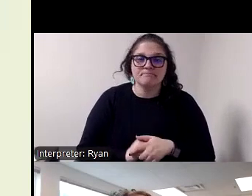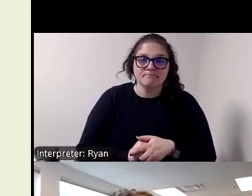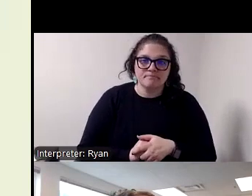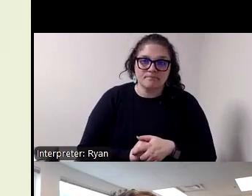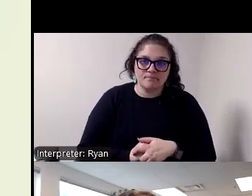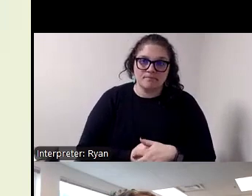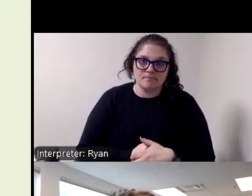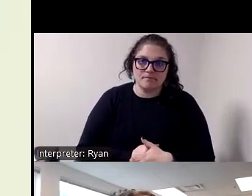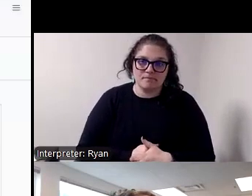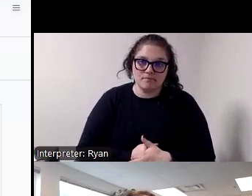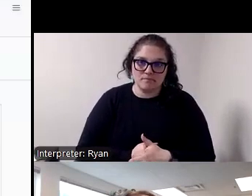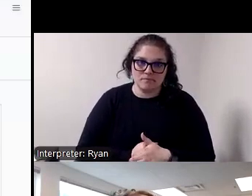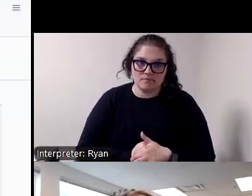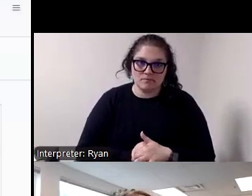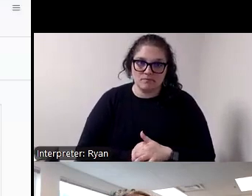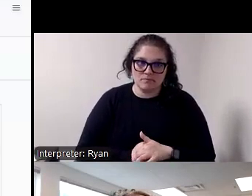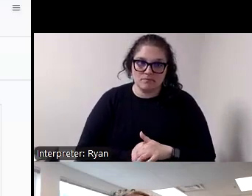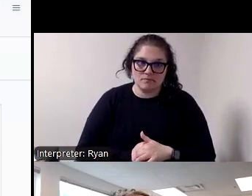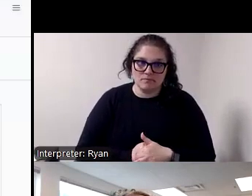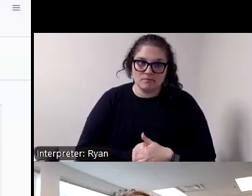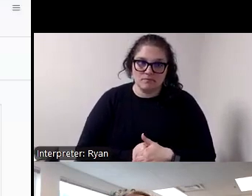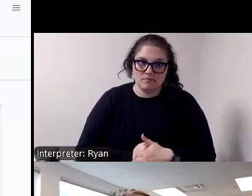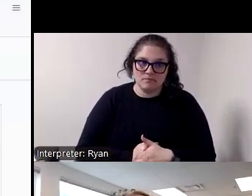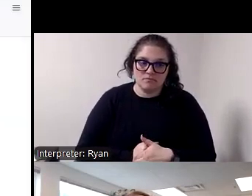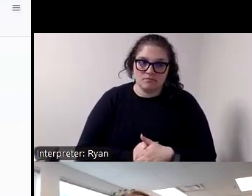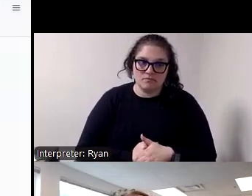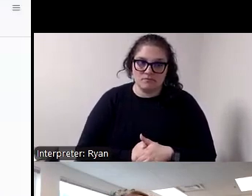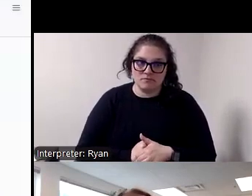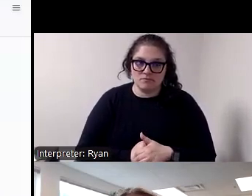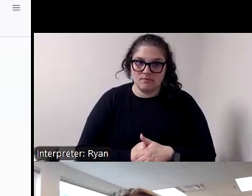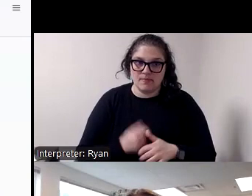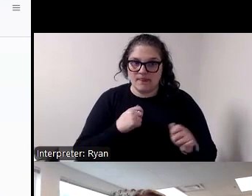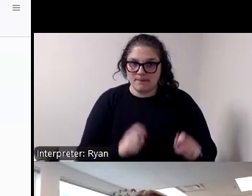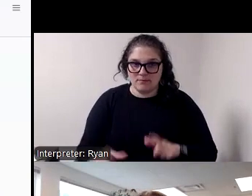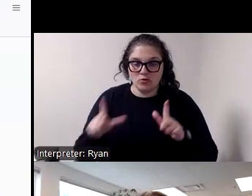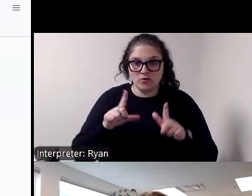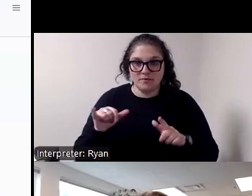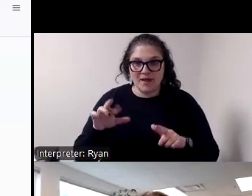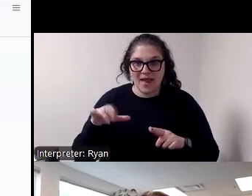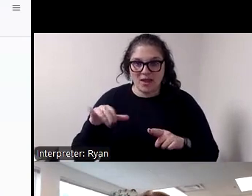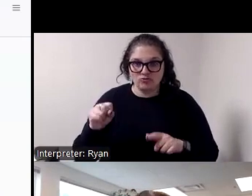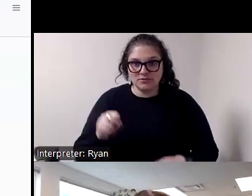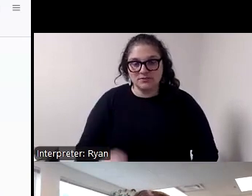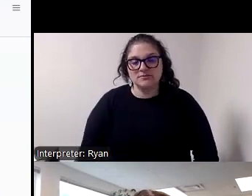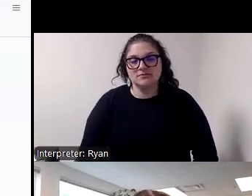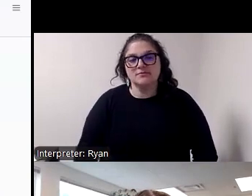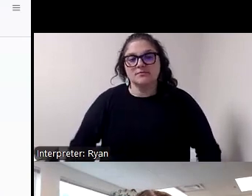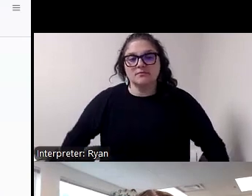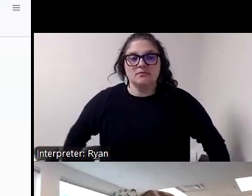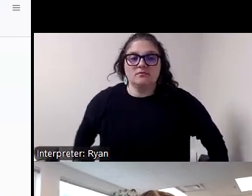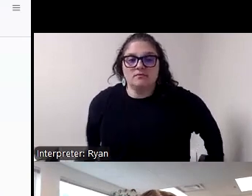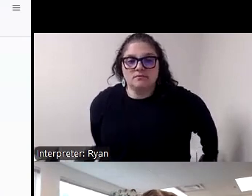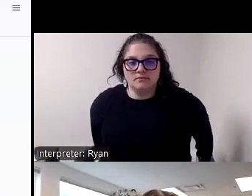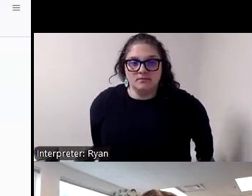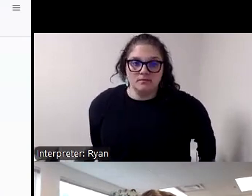kind of list. So let me just pull up my Iris and I will submit